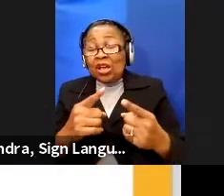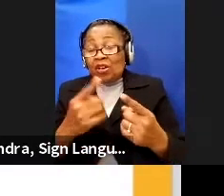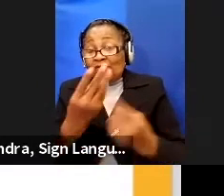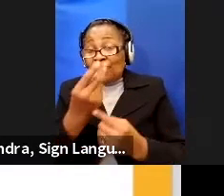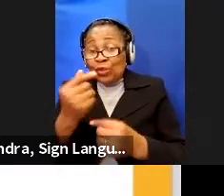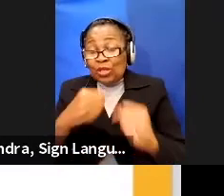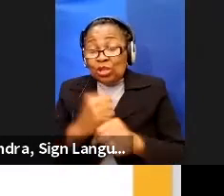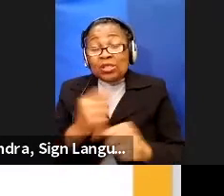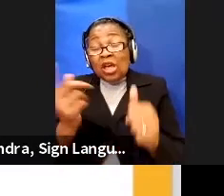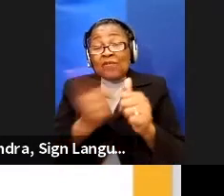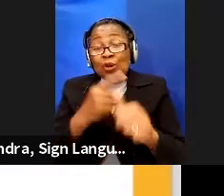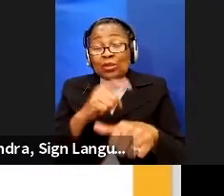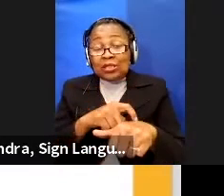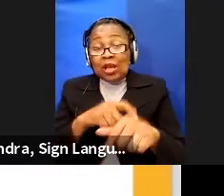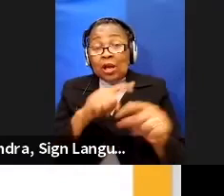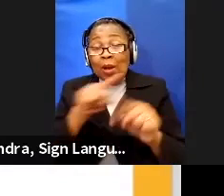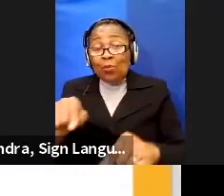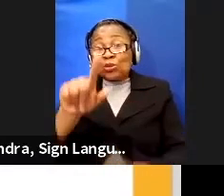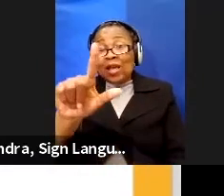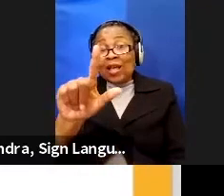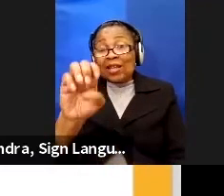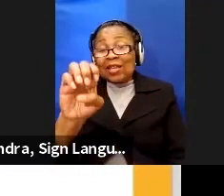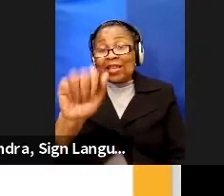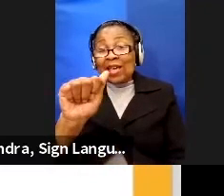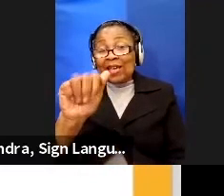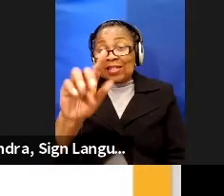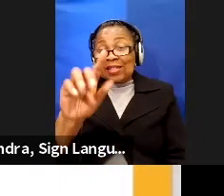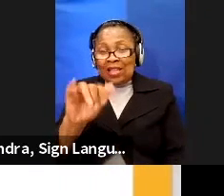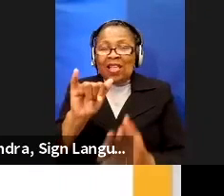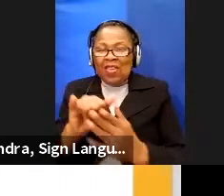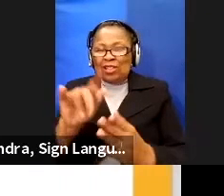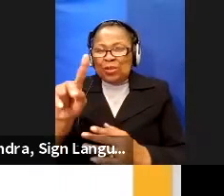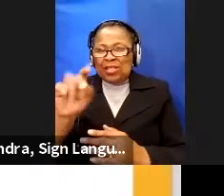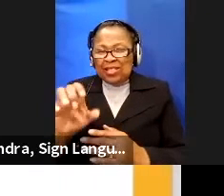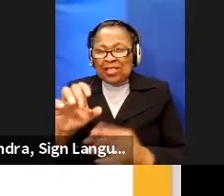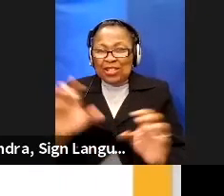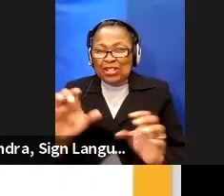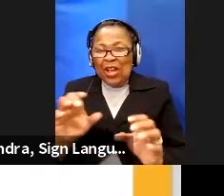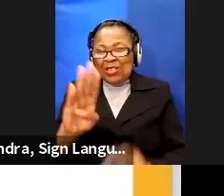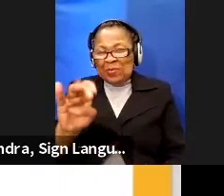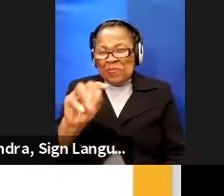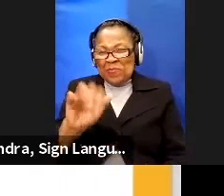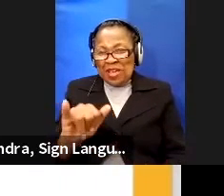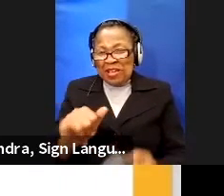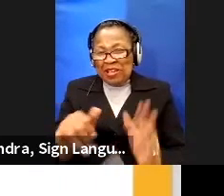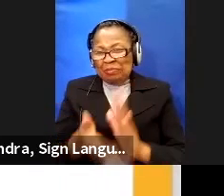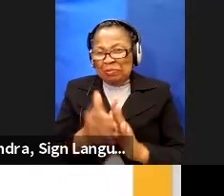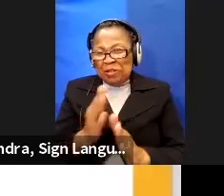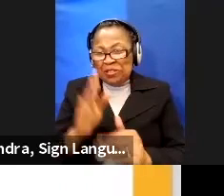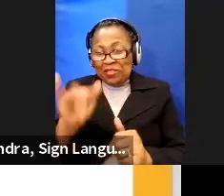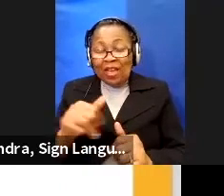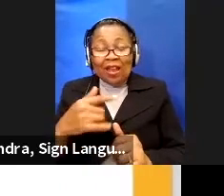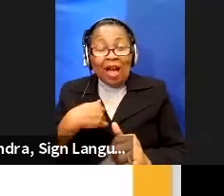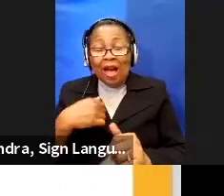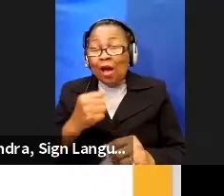LEAD, LEAD, that's what the Kennedy does, and that's run by Betty. I was blown away